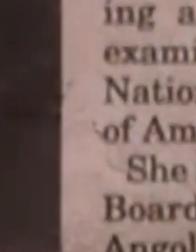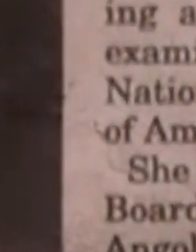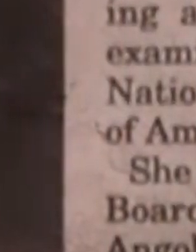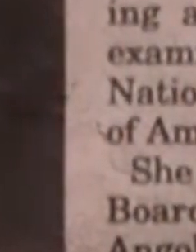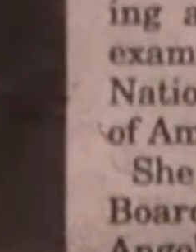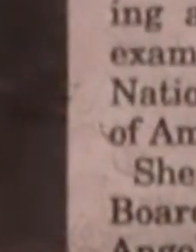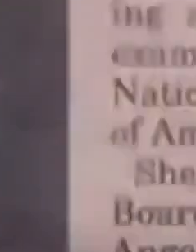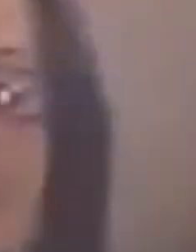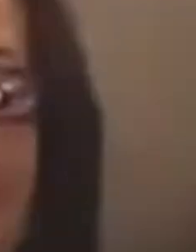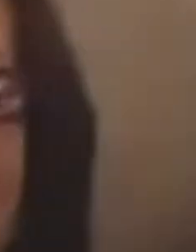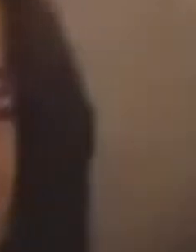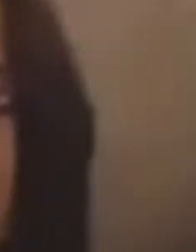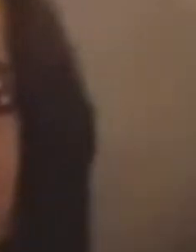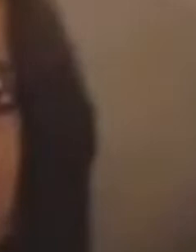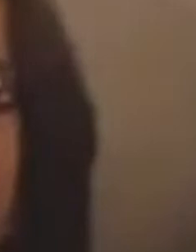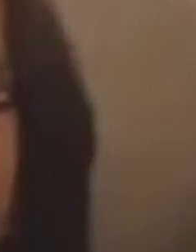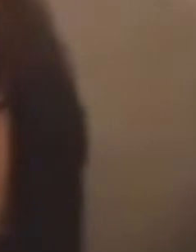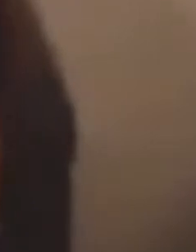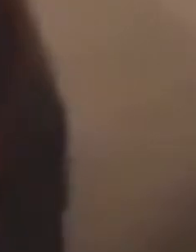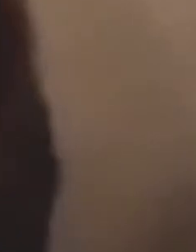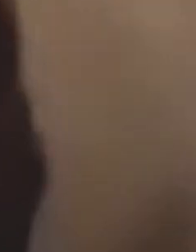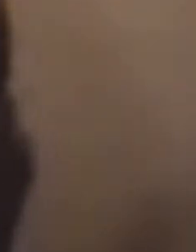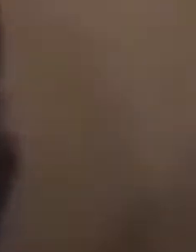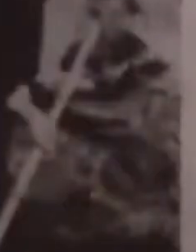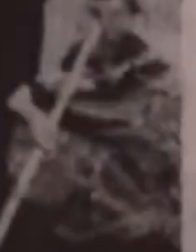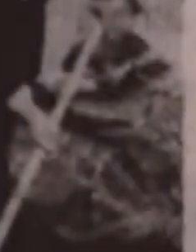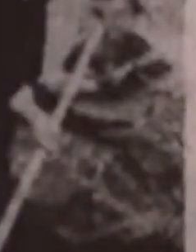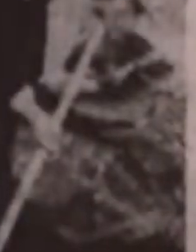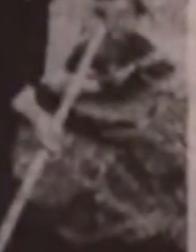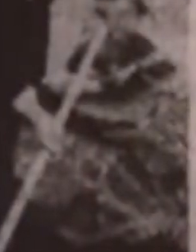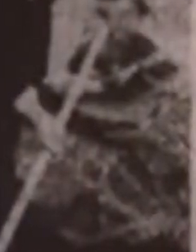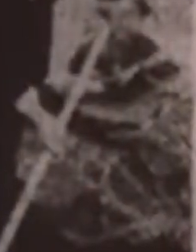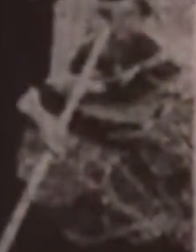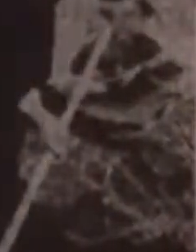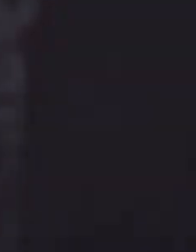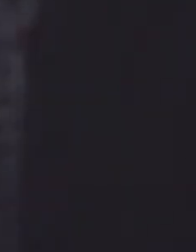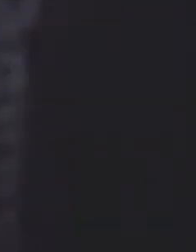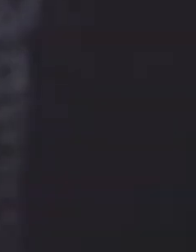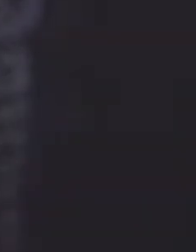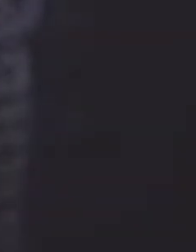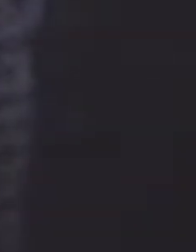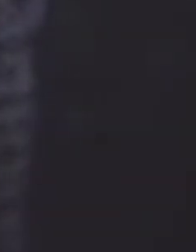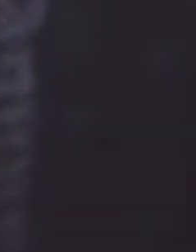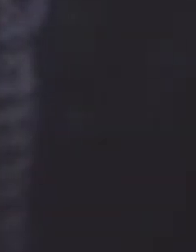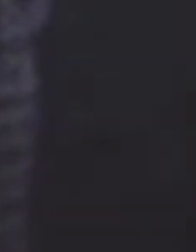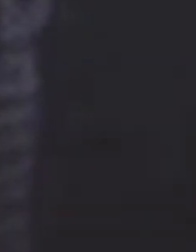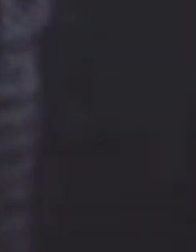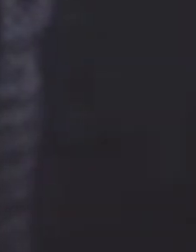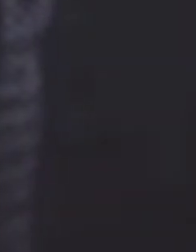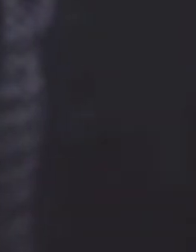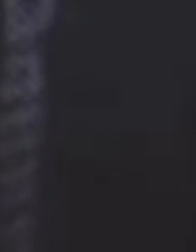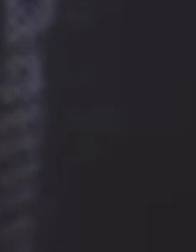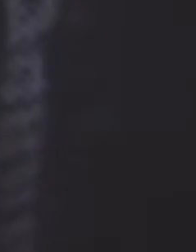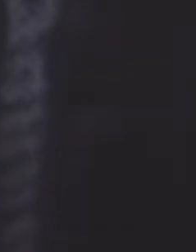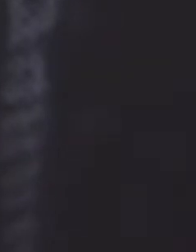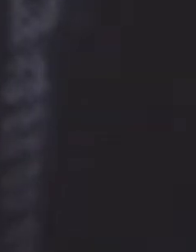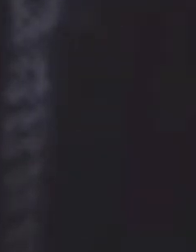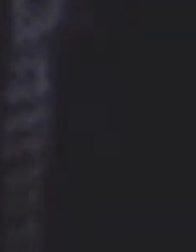York. The Erie County clerk, who modernized the office to save taxpayers time and